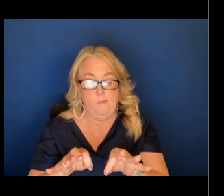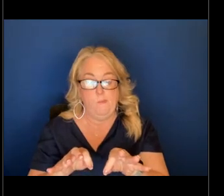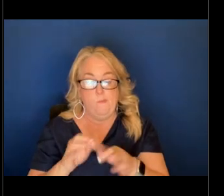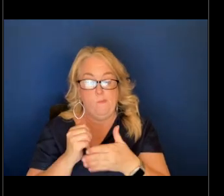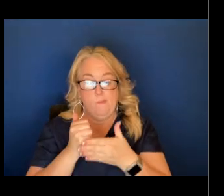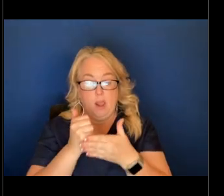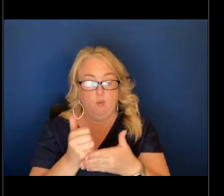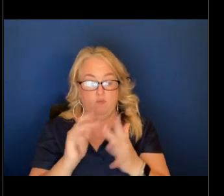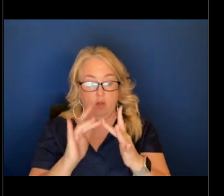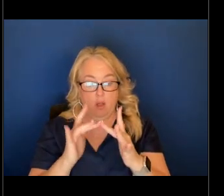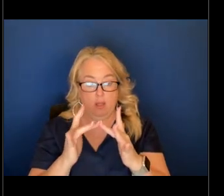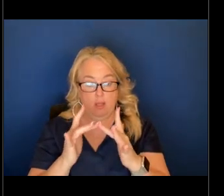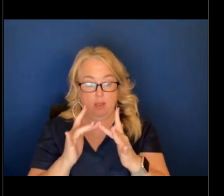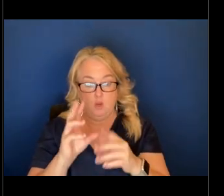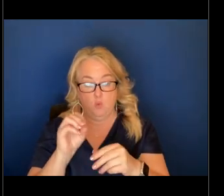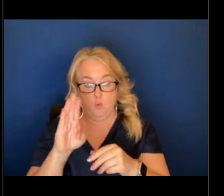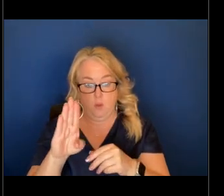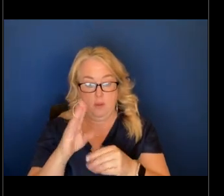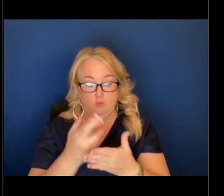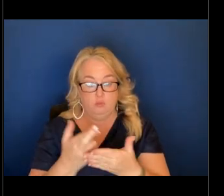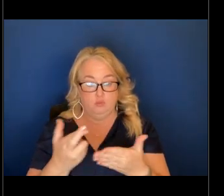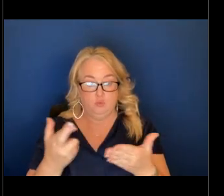helpful online web resources,